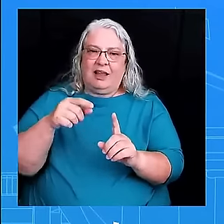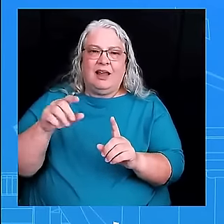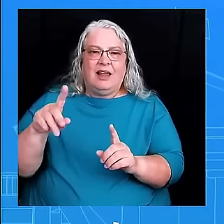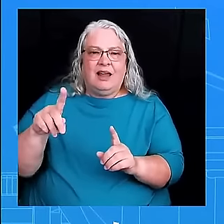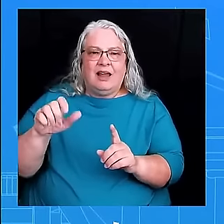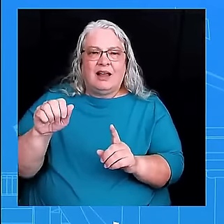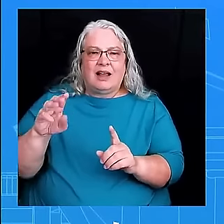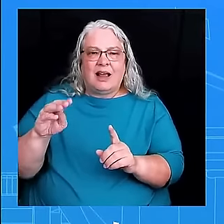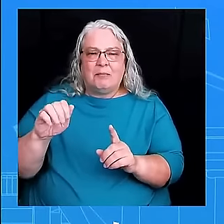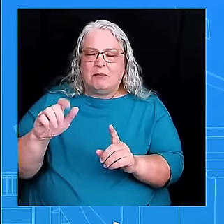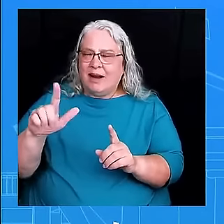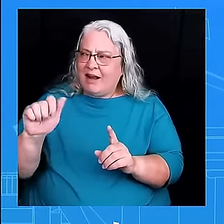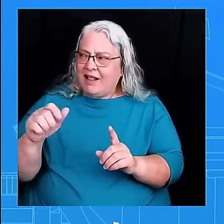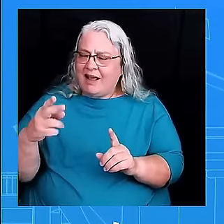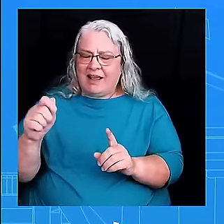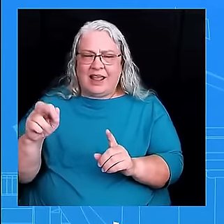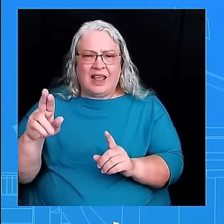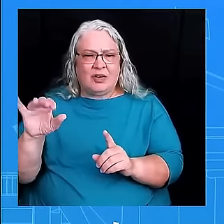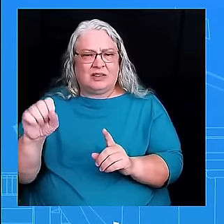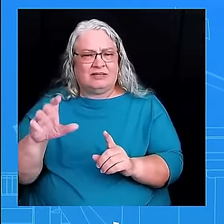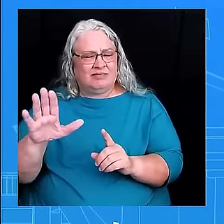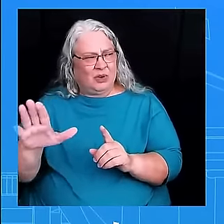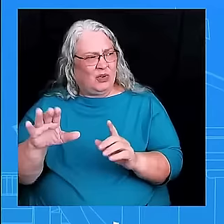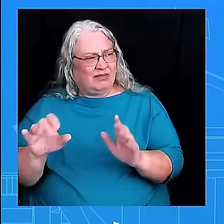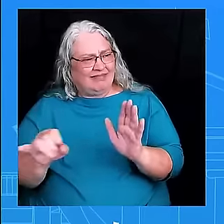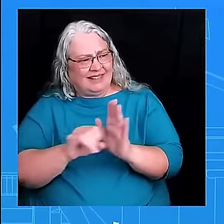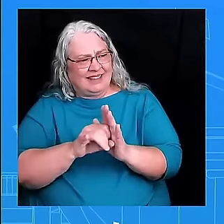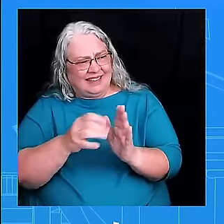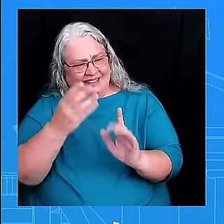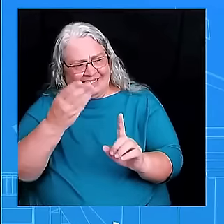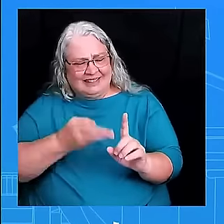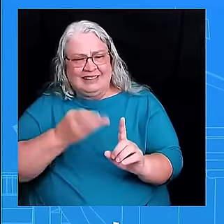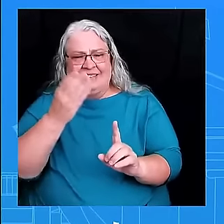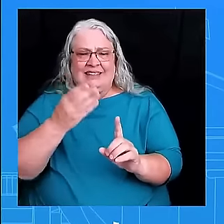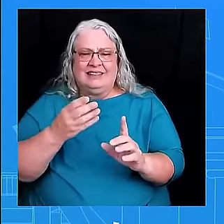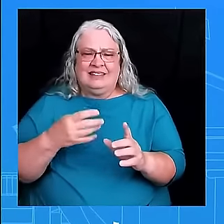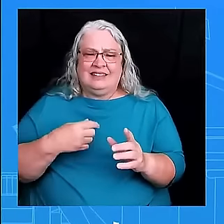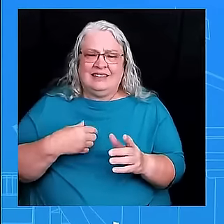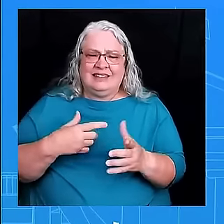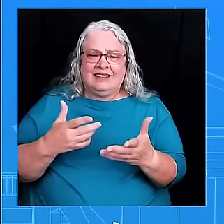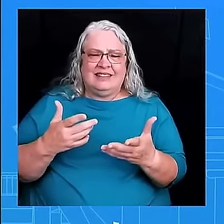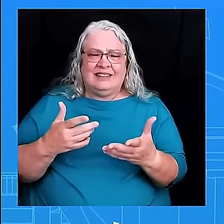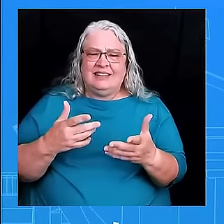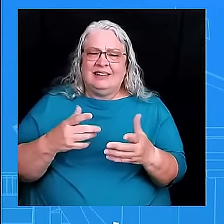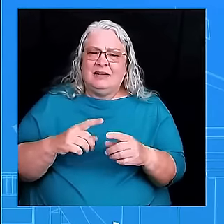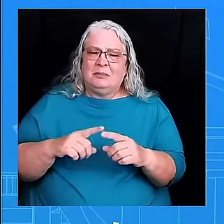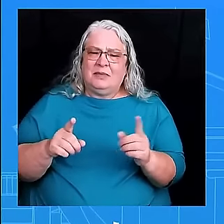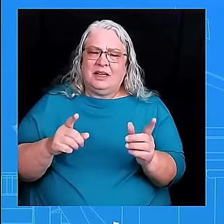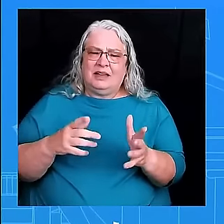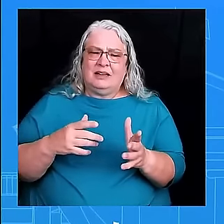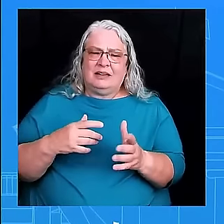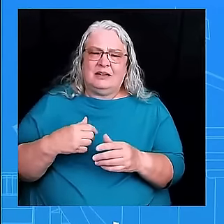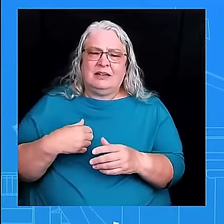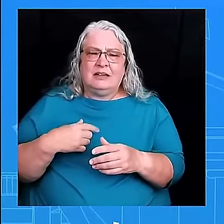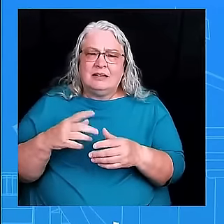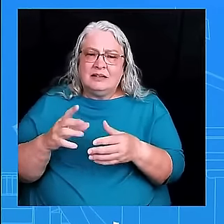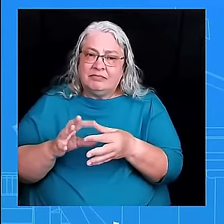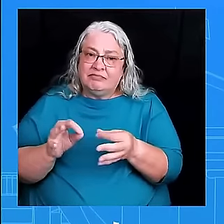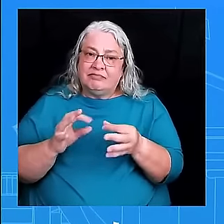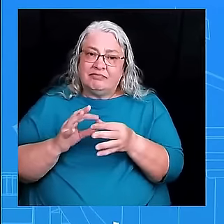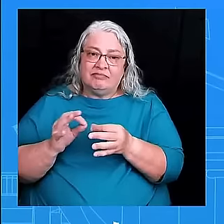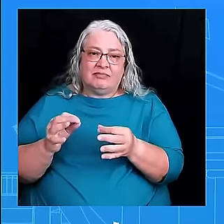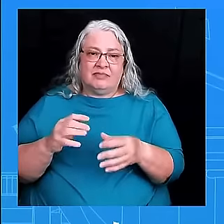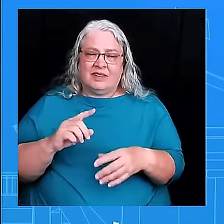well, I'll just reiterate what I said. It was repulsive, disrespectful, and insulting. And